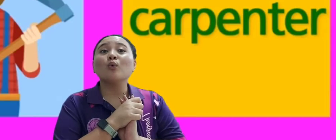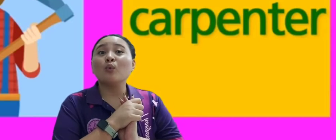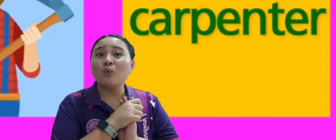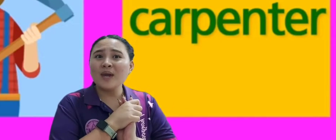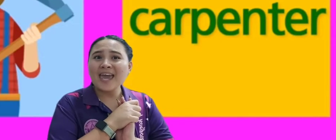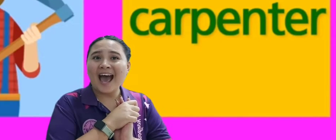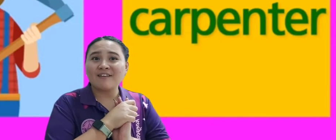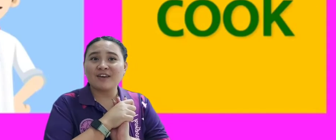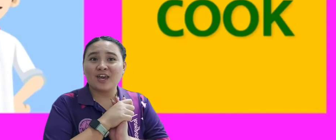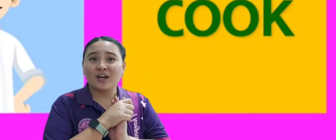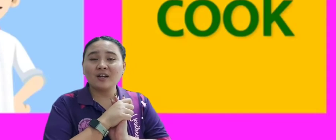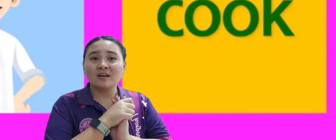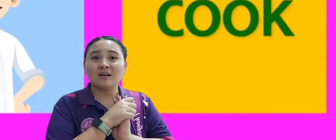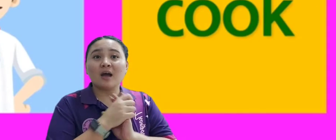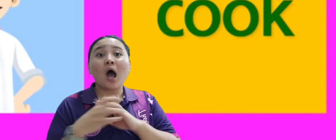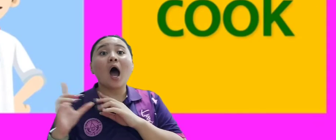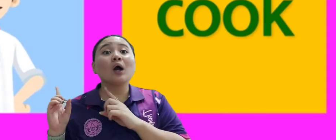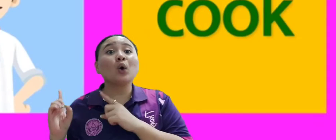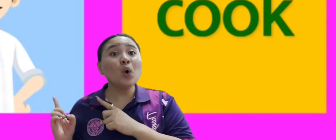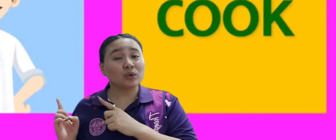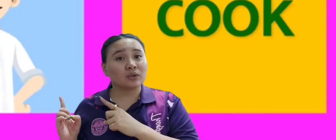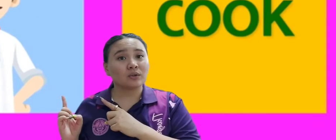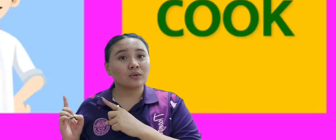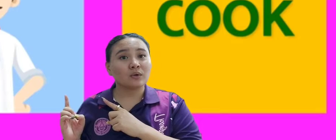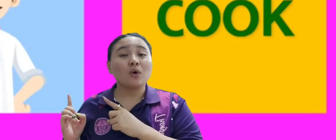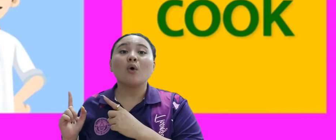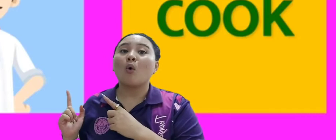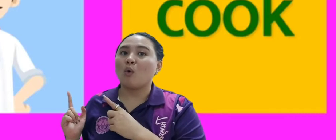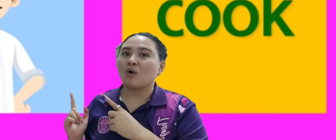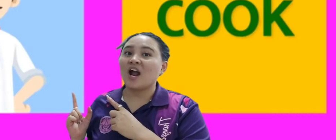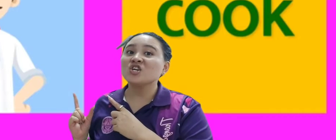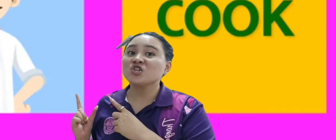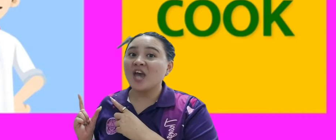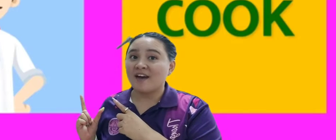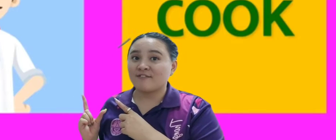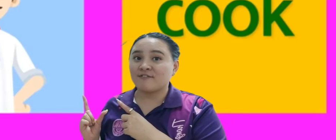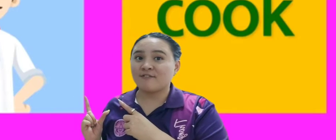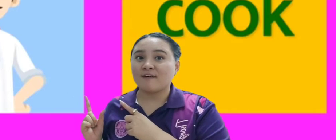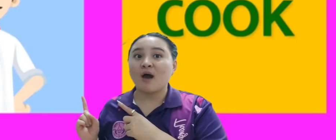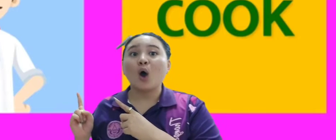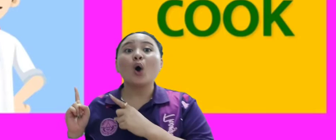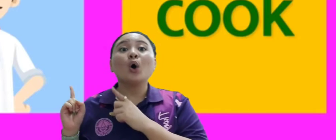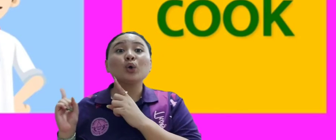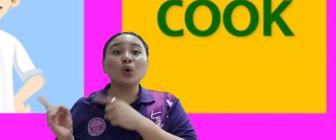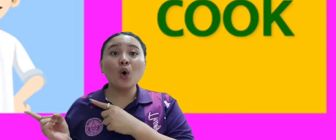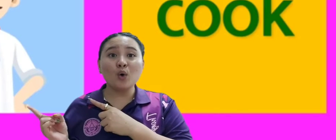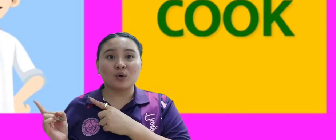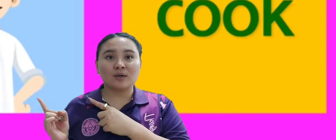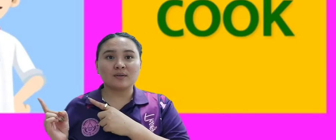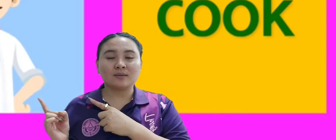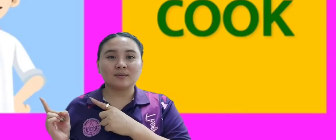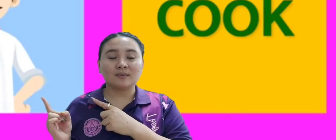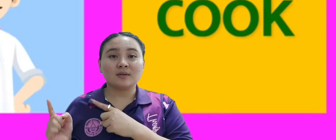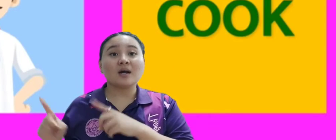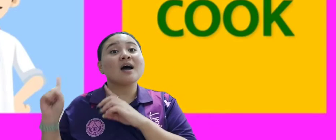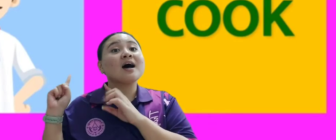Now, we have here a cook or a chef.